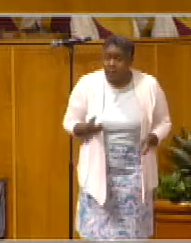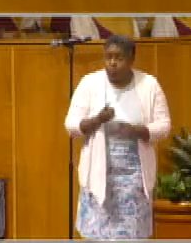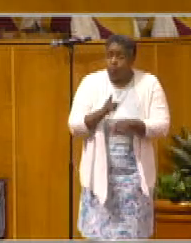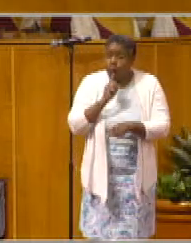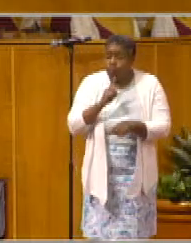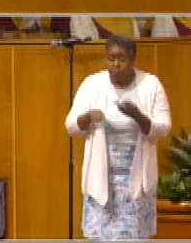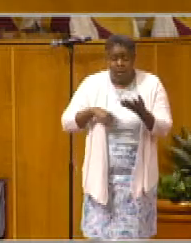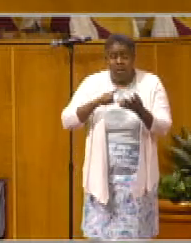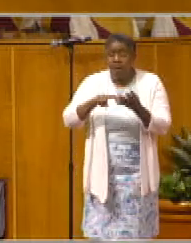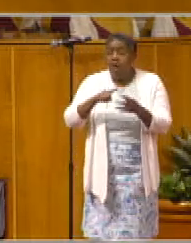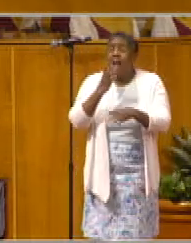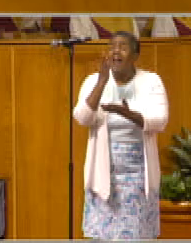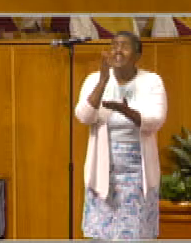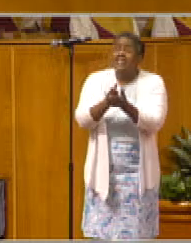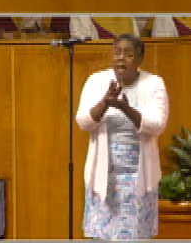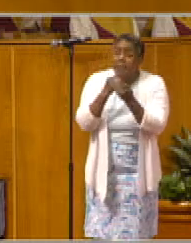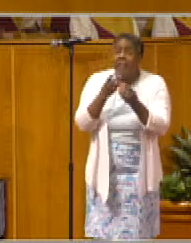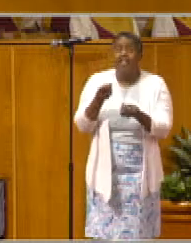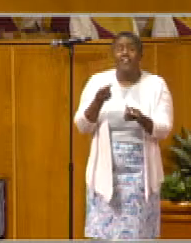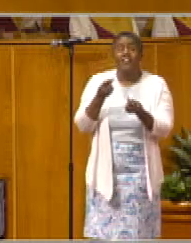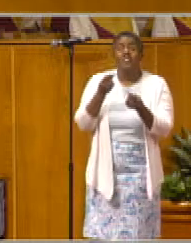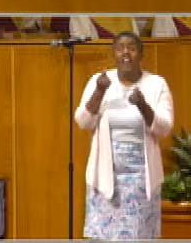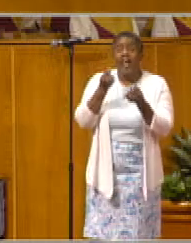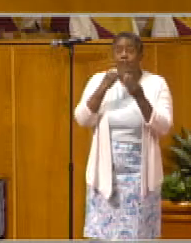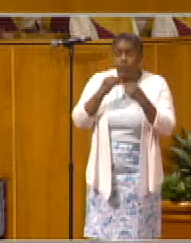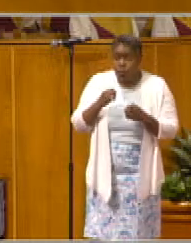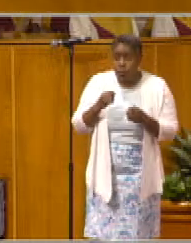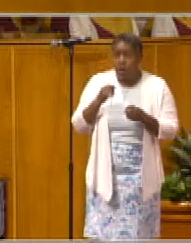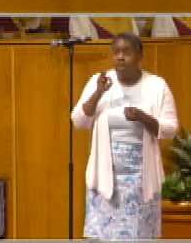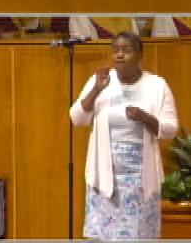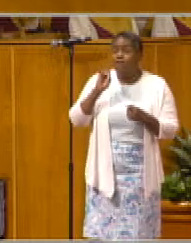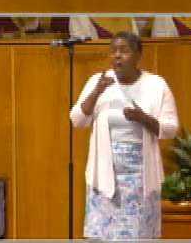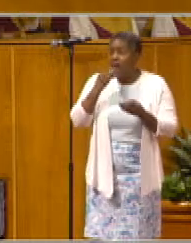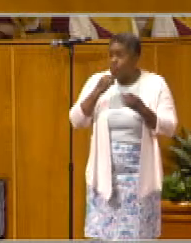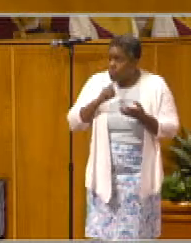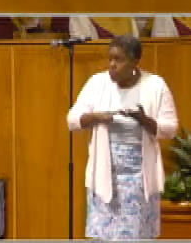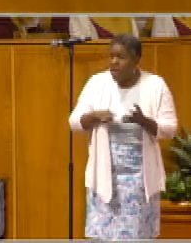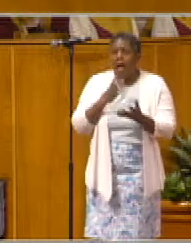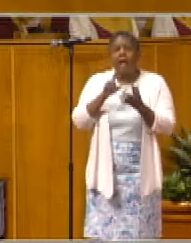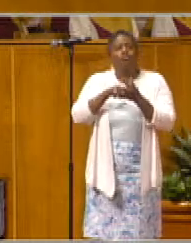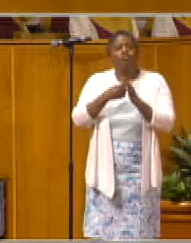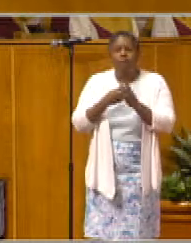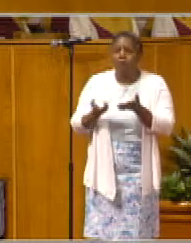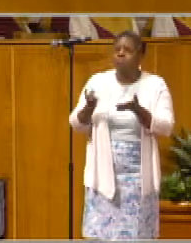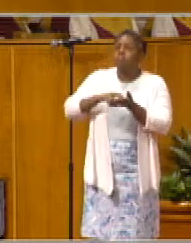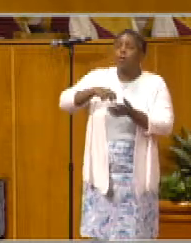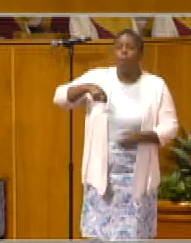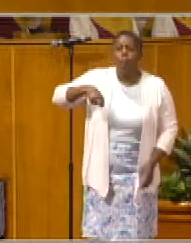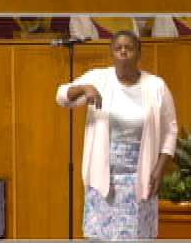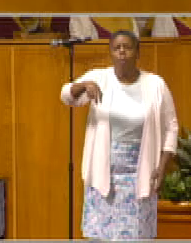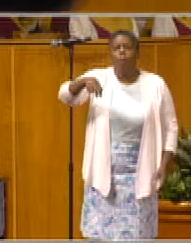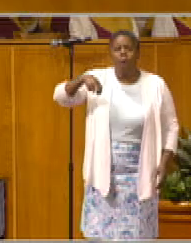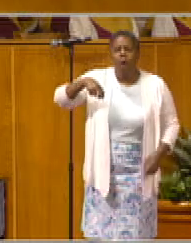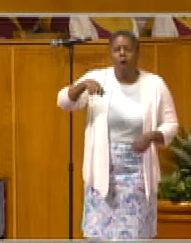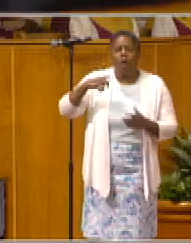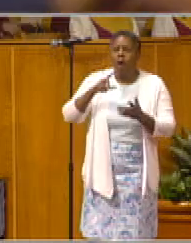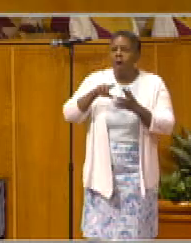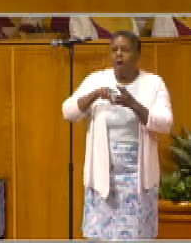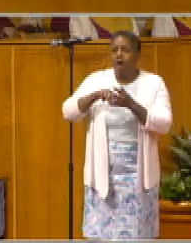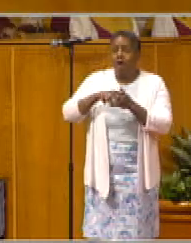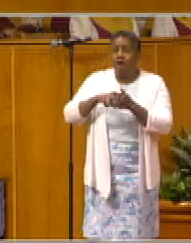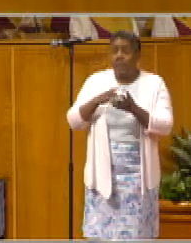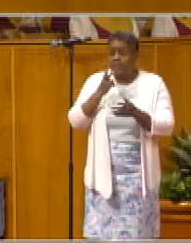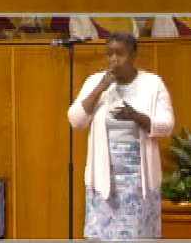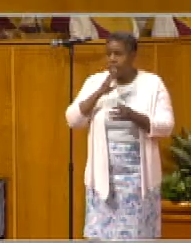It's time for you to stop eating fast and fried food. It's time for you to start walking in the morning. It's time for you to put them